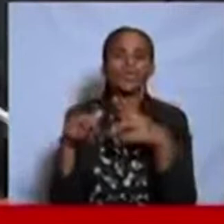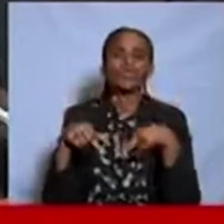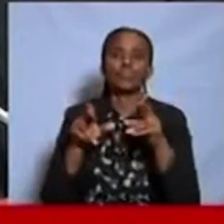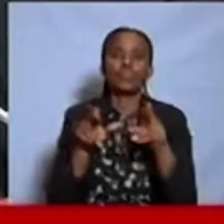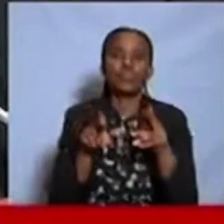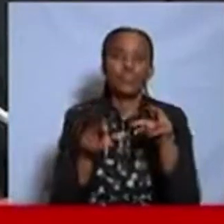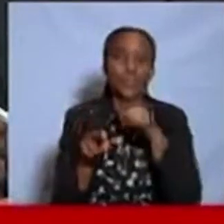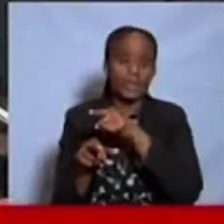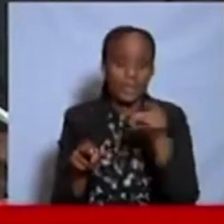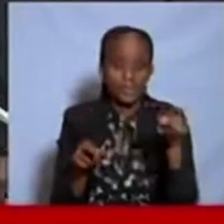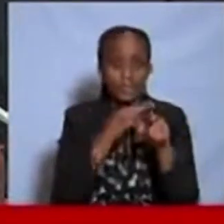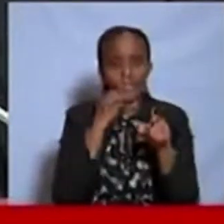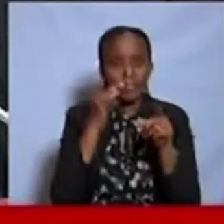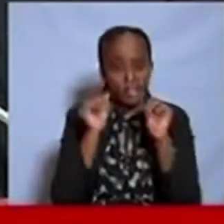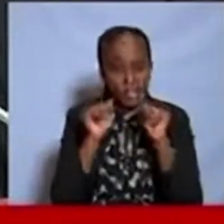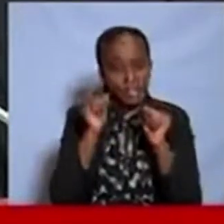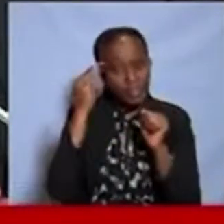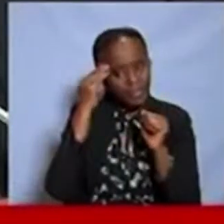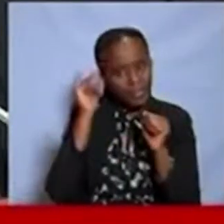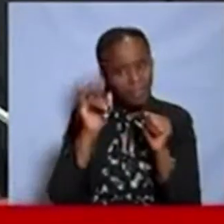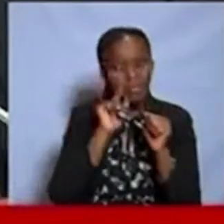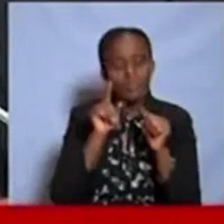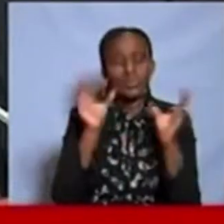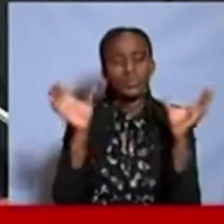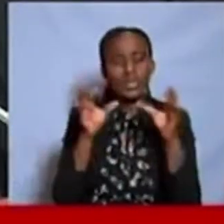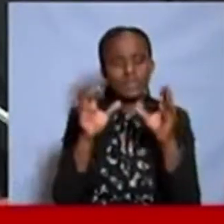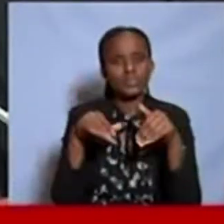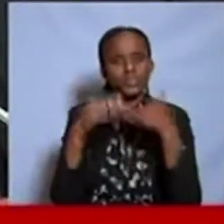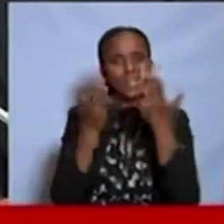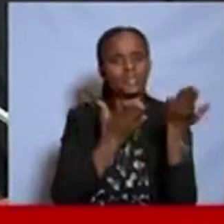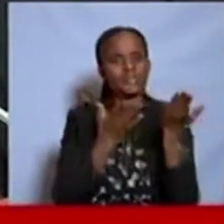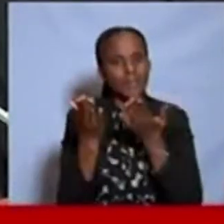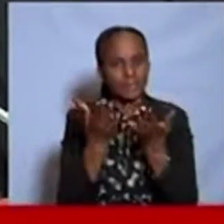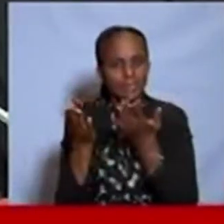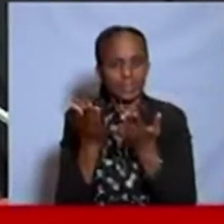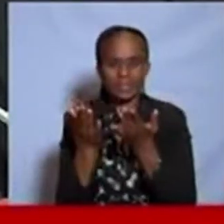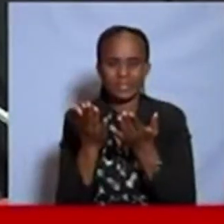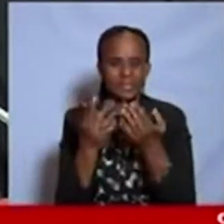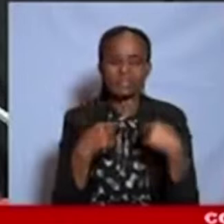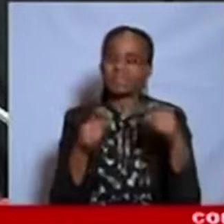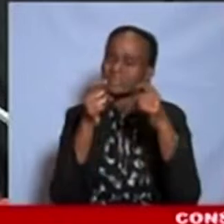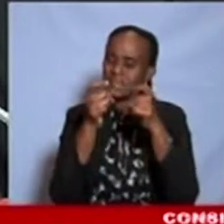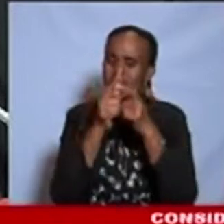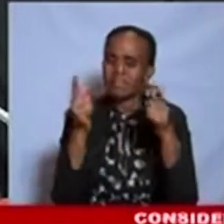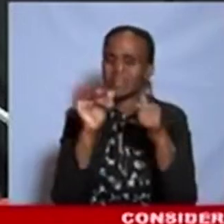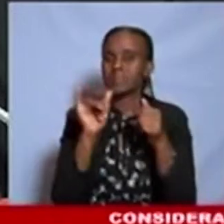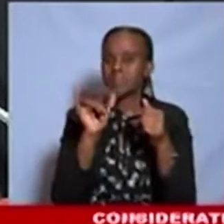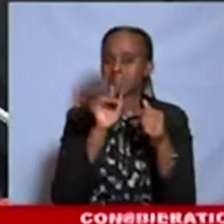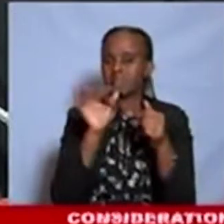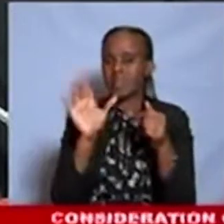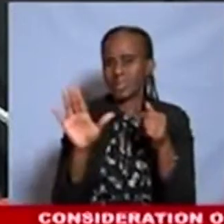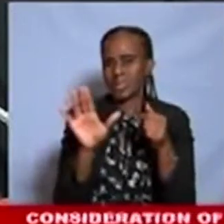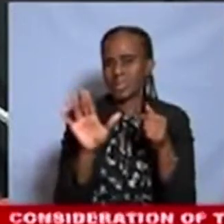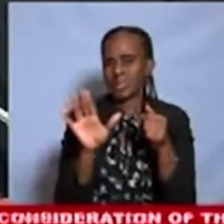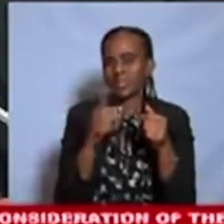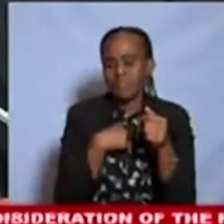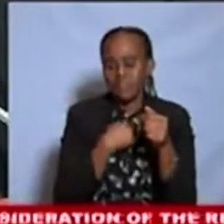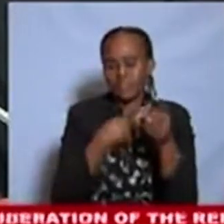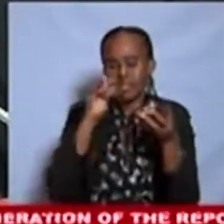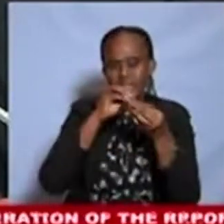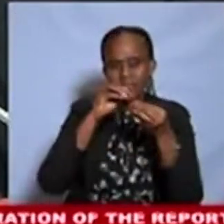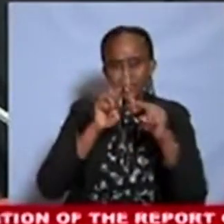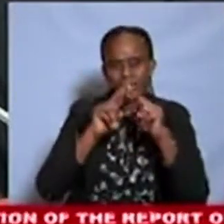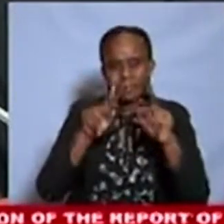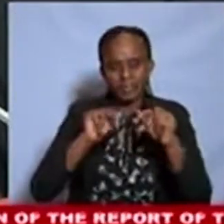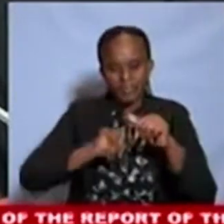that these farmers can actually appreciate that the council is offering a service. Otherwise, it's a challenge, Chair. And may I add, Chair, that